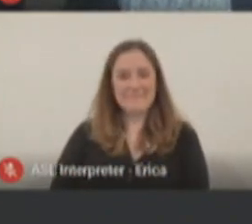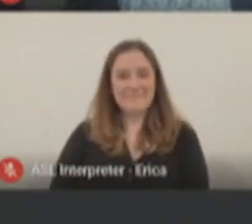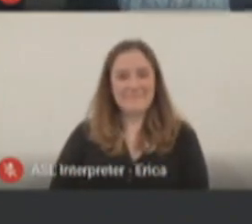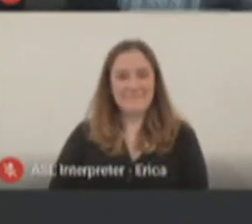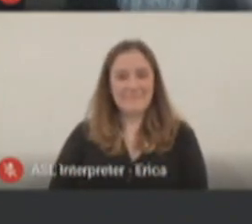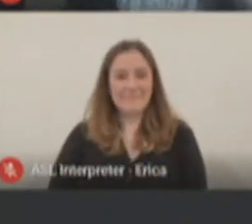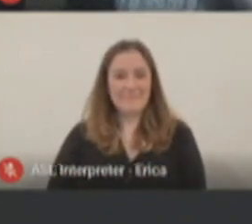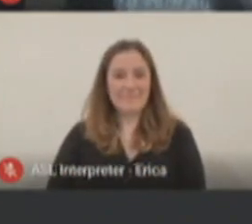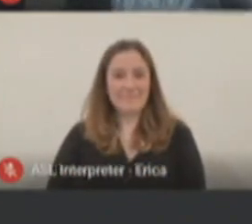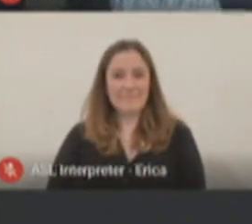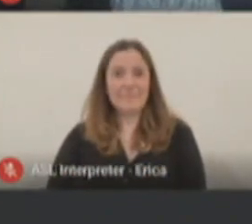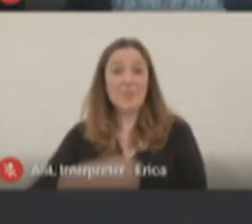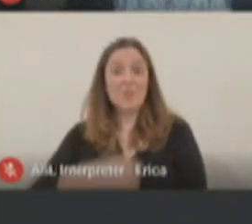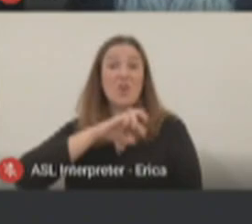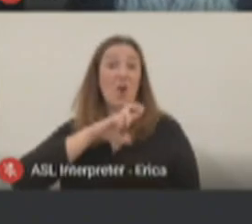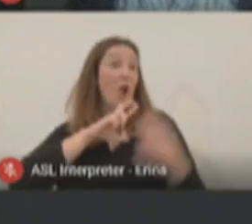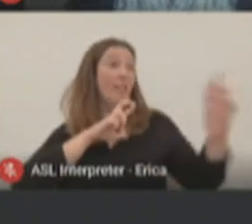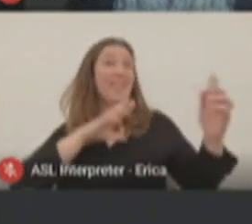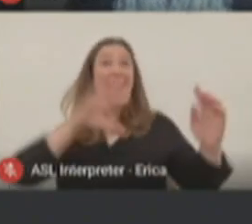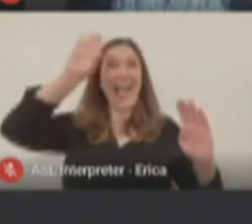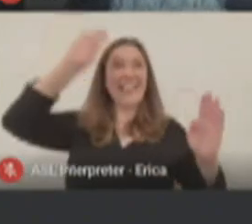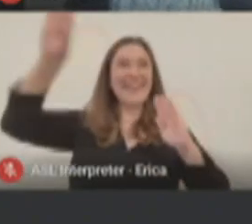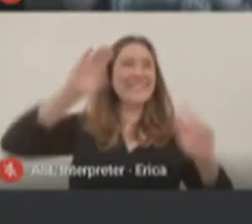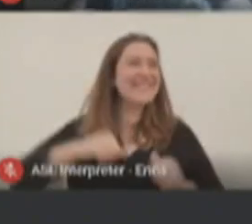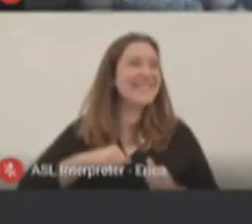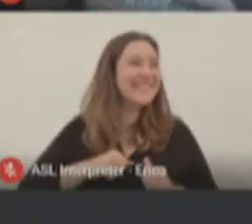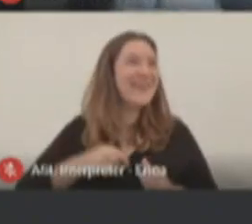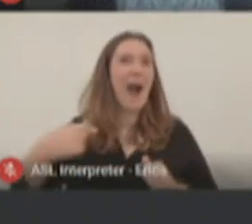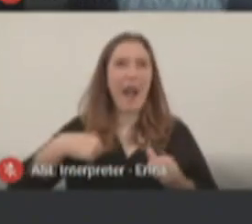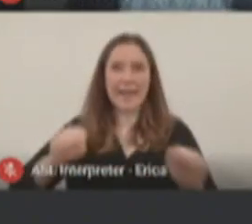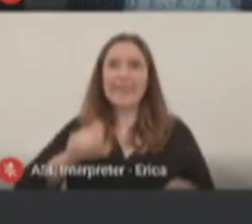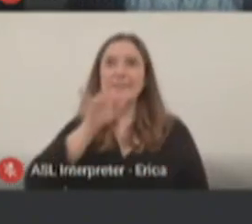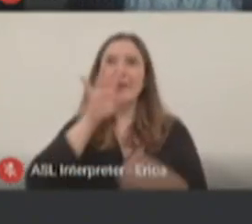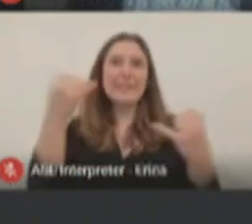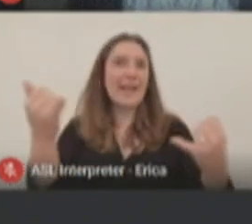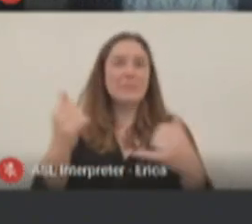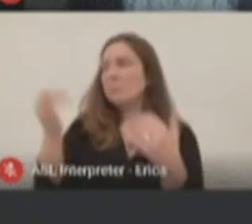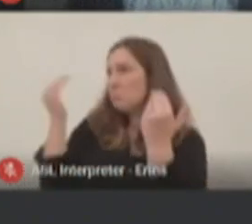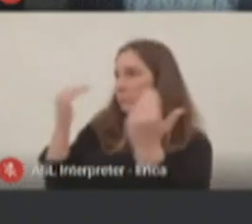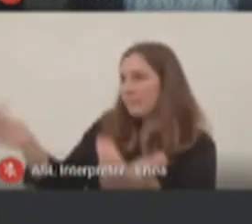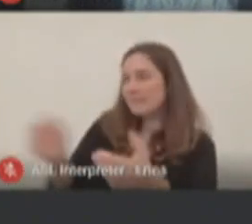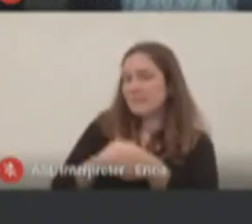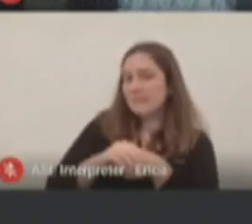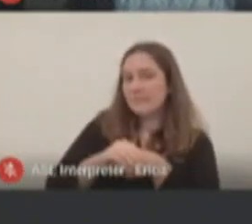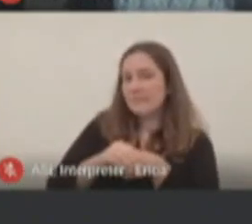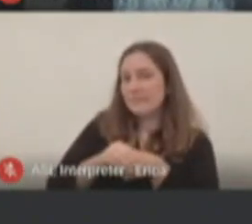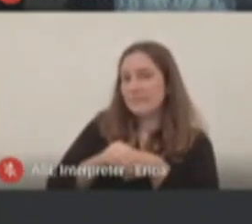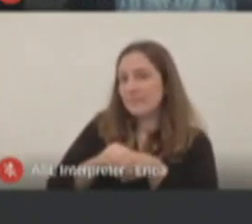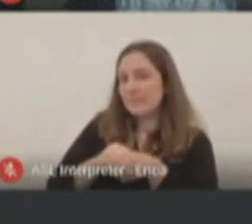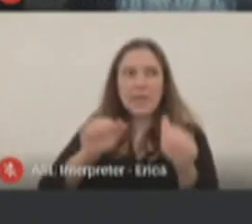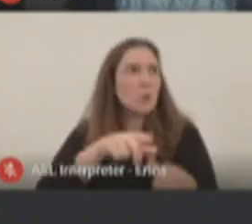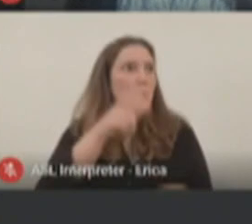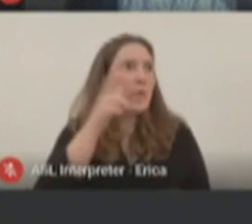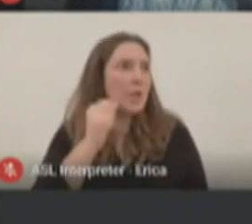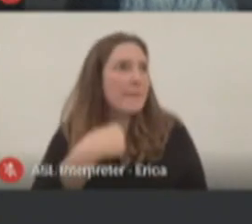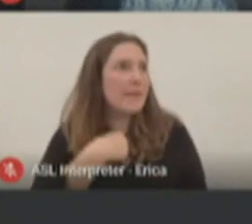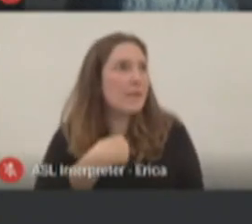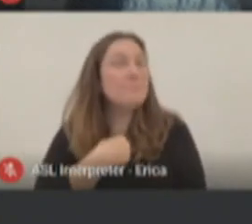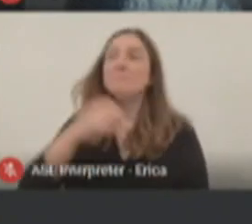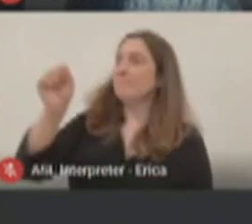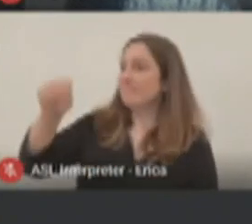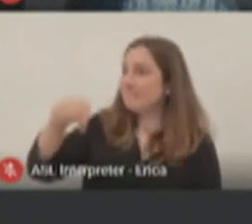And I now Introduce- have a microphone, I believe. Oh, sorry. Go ahead, Carl. And if, Can you hear me?